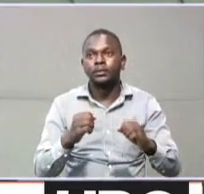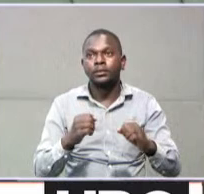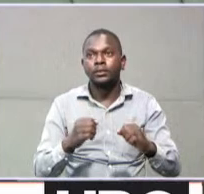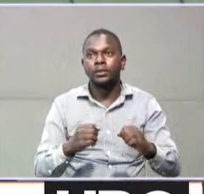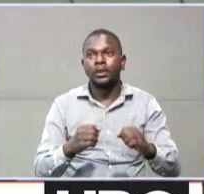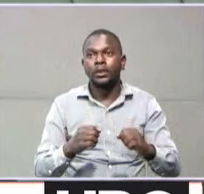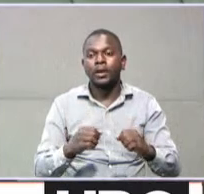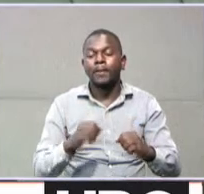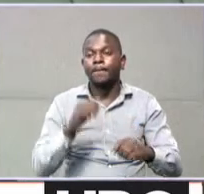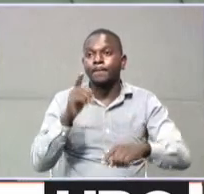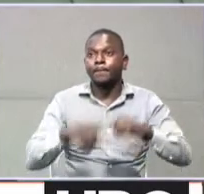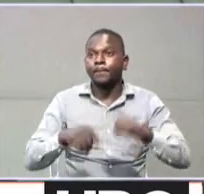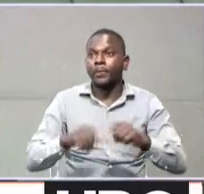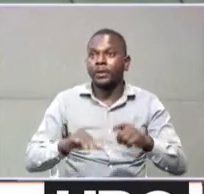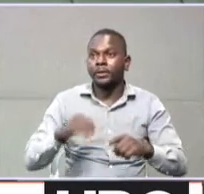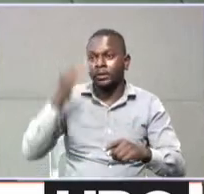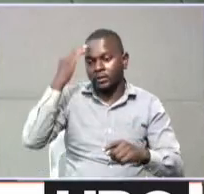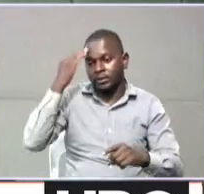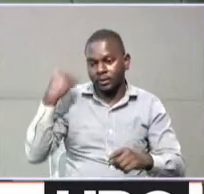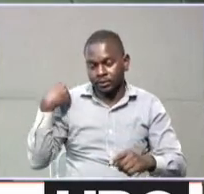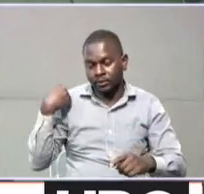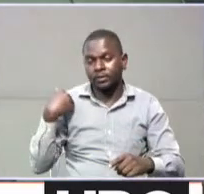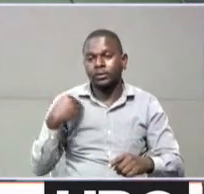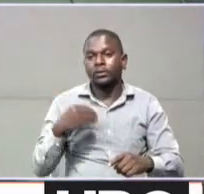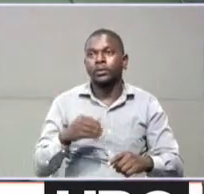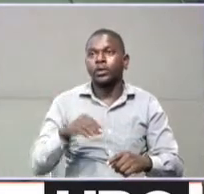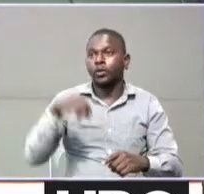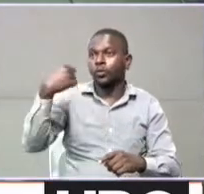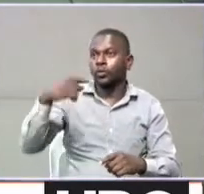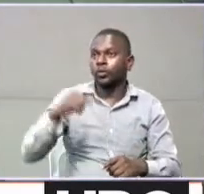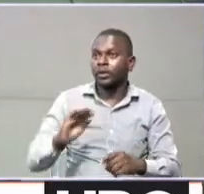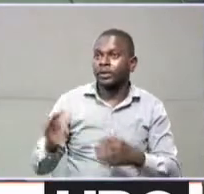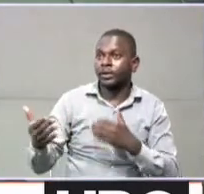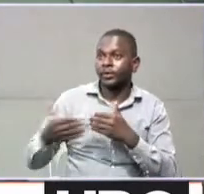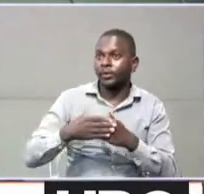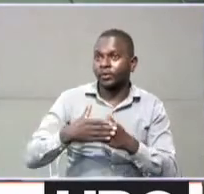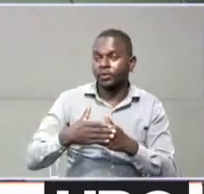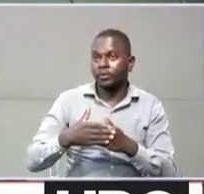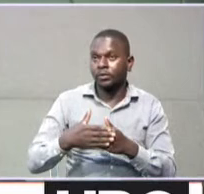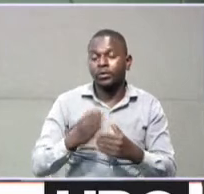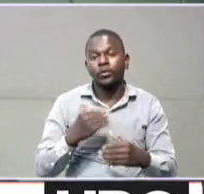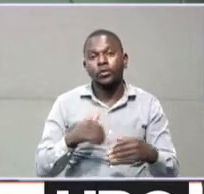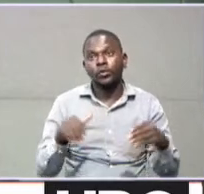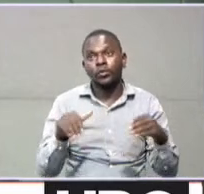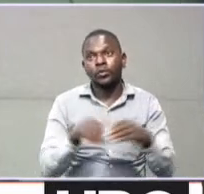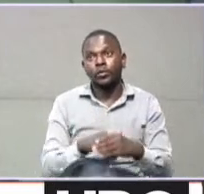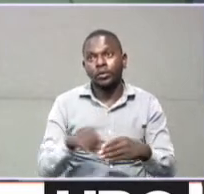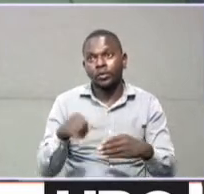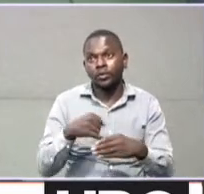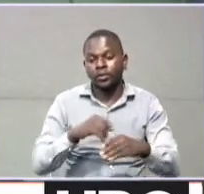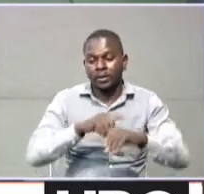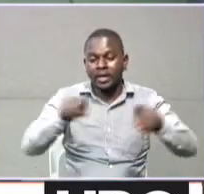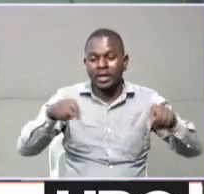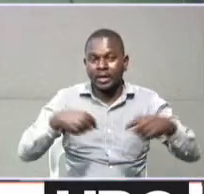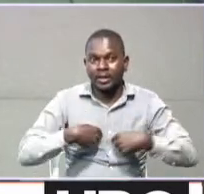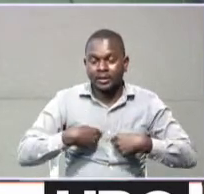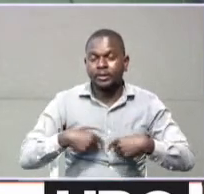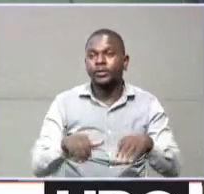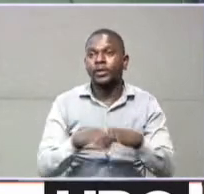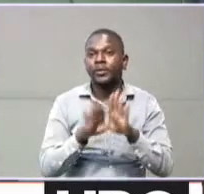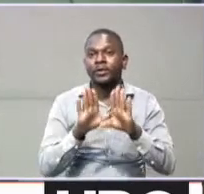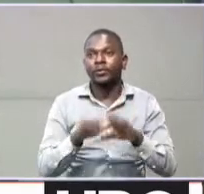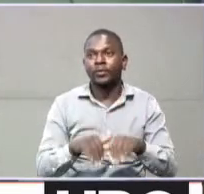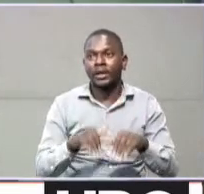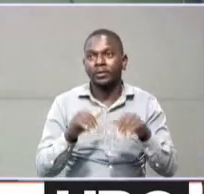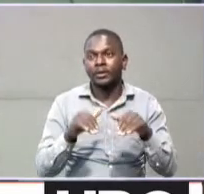our party headquarters have been closed to members including us members of parliament